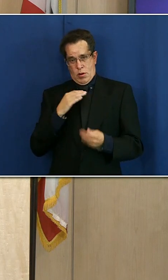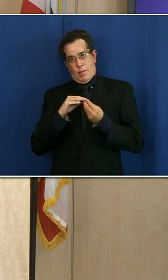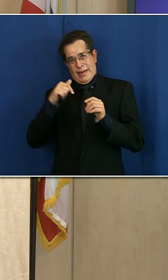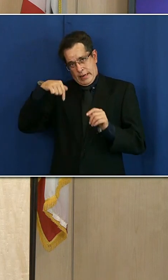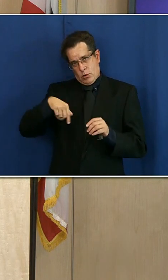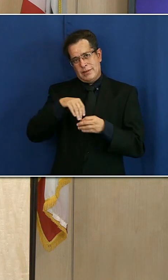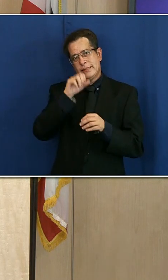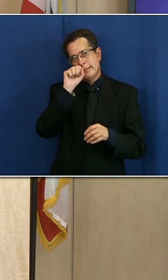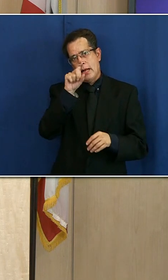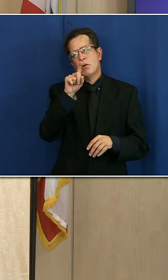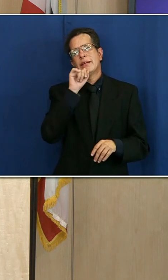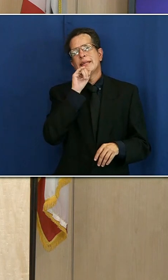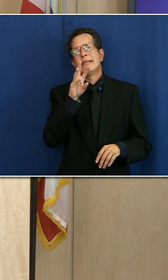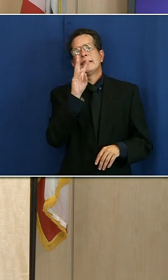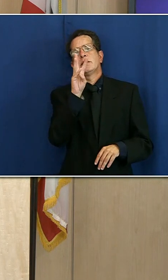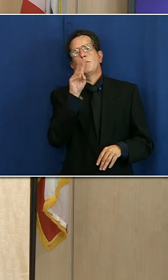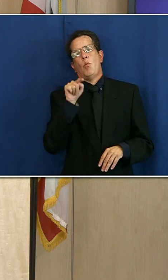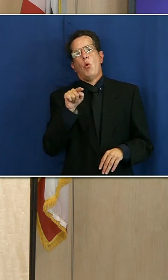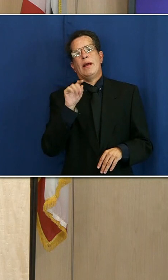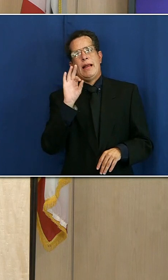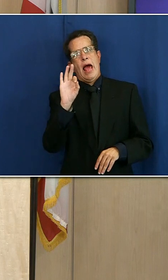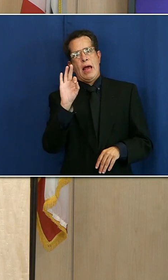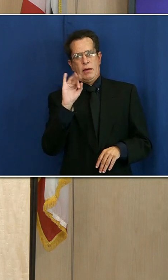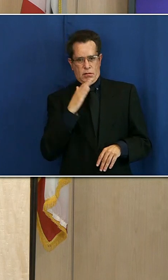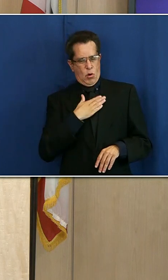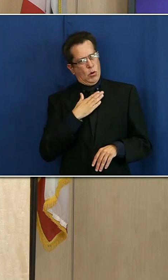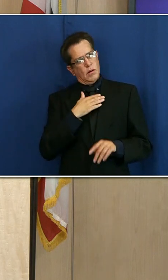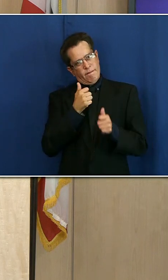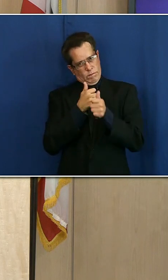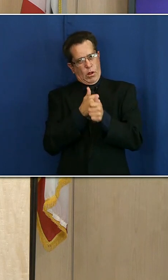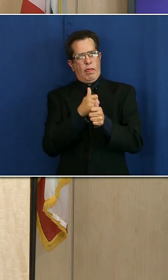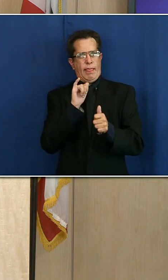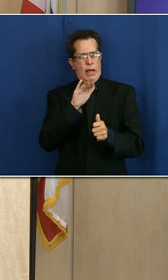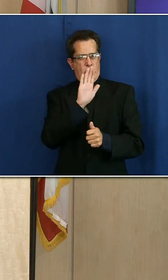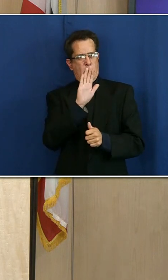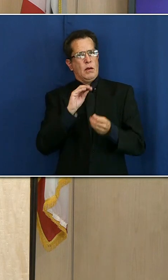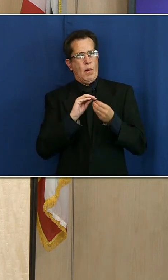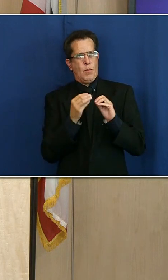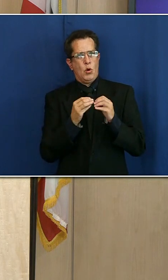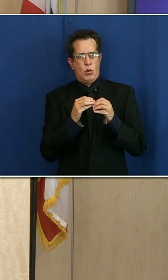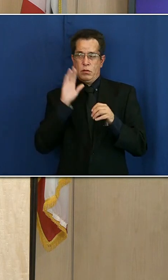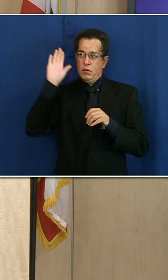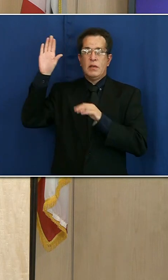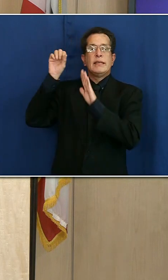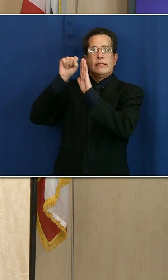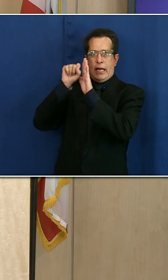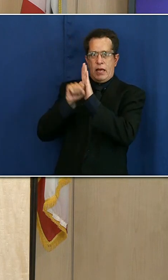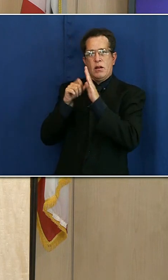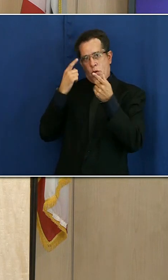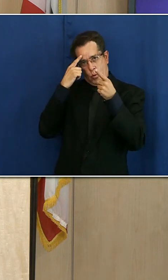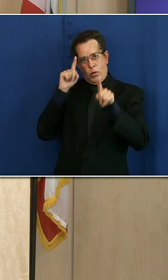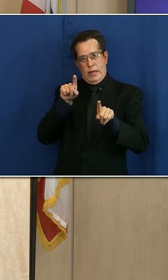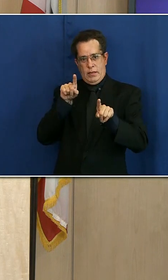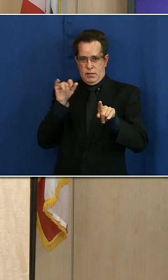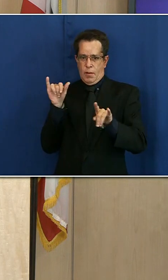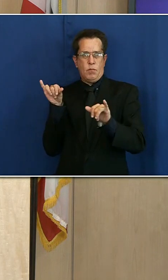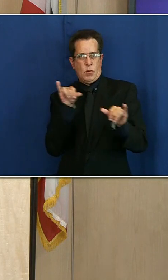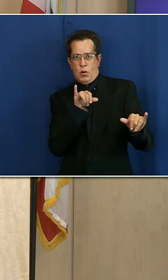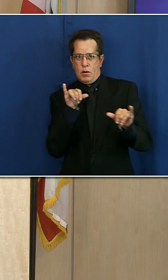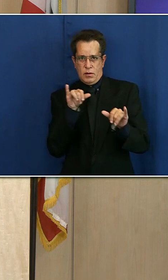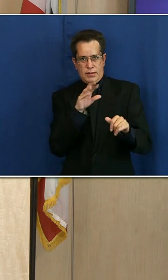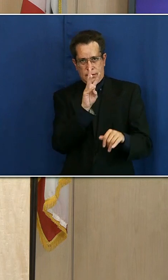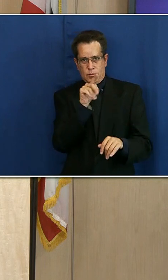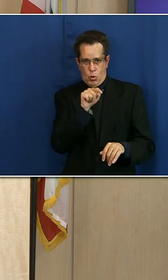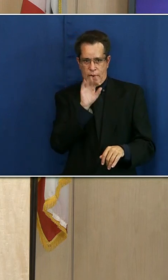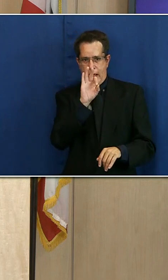6.9. That is the unadjusted, and that's where we are, and that's the state agrees that's where we are now until this